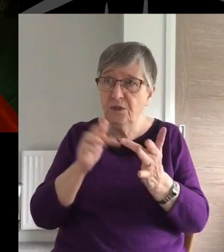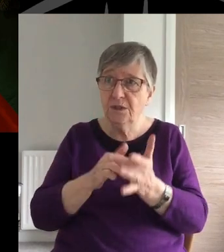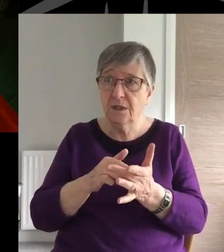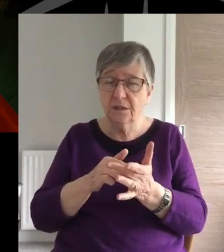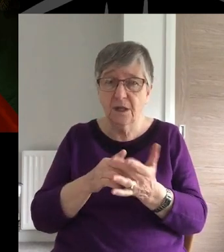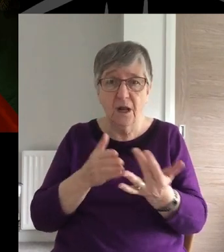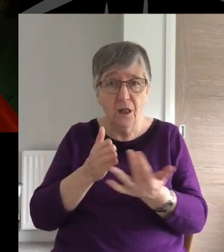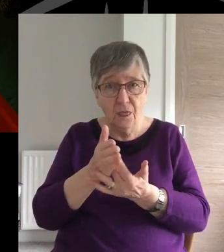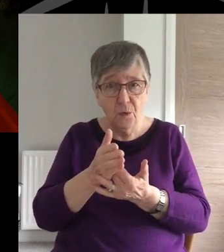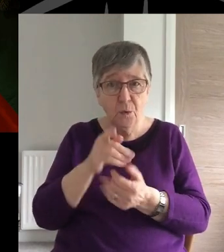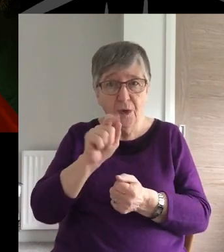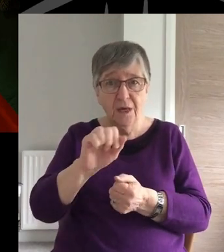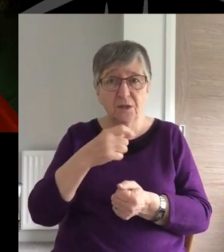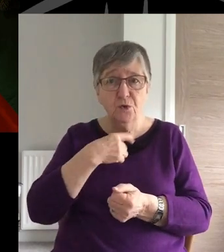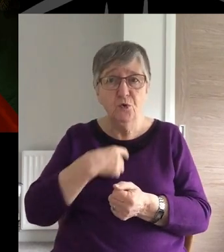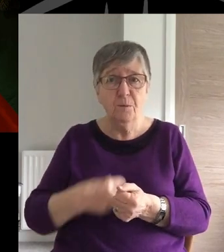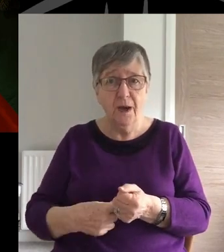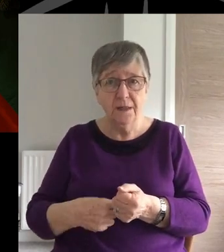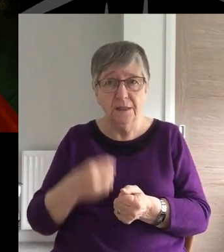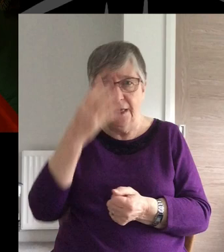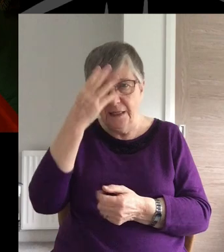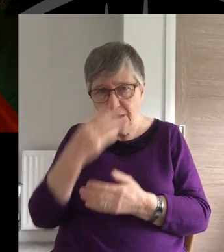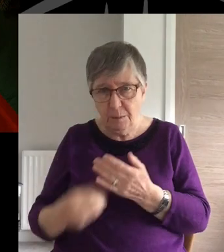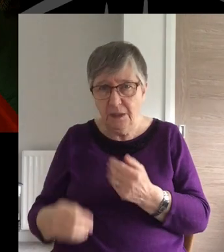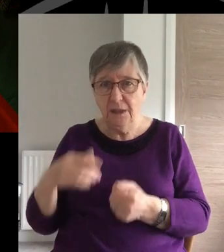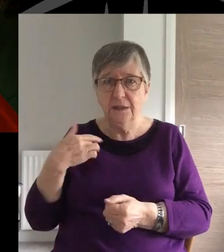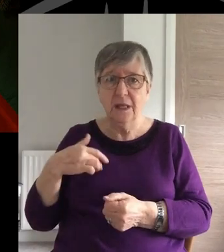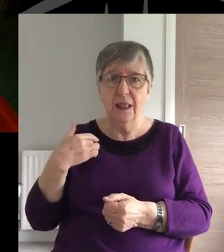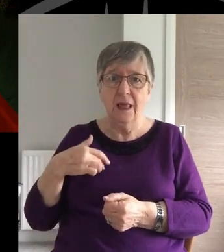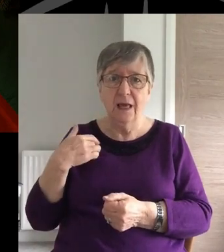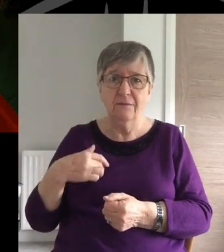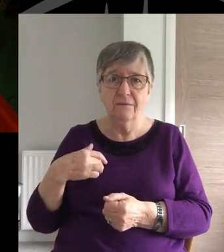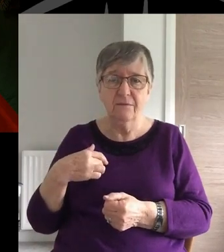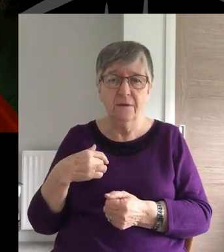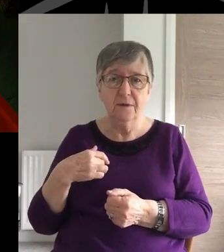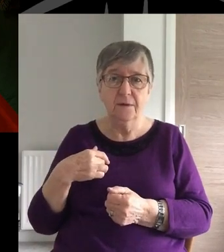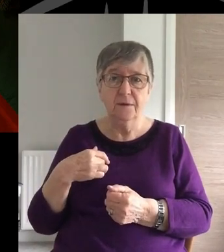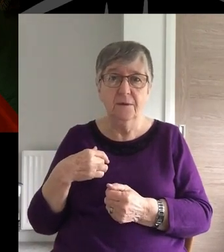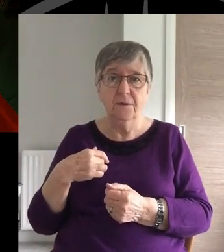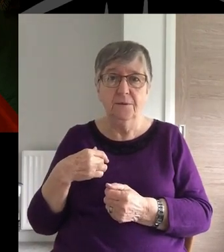And it was through his humanity he experienced life and expressed himself.